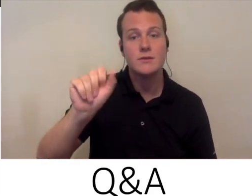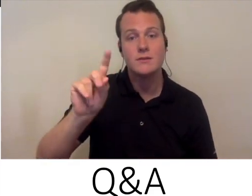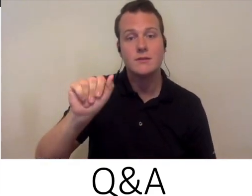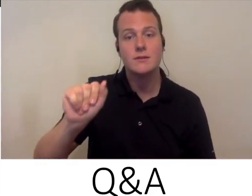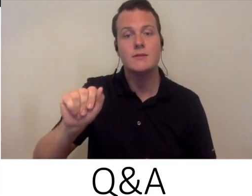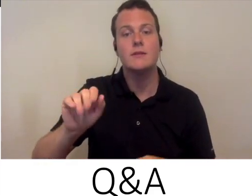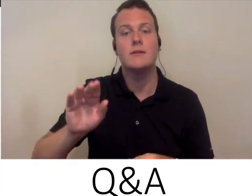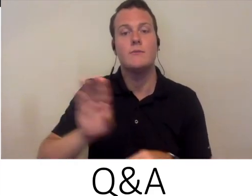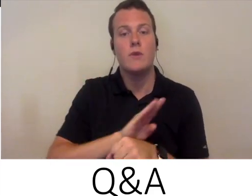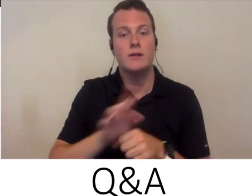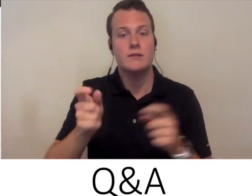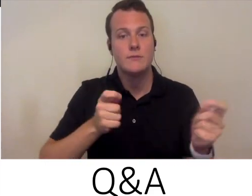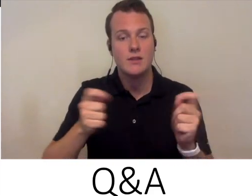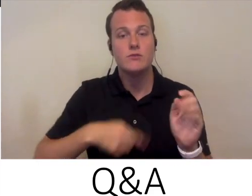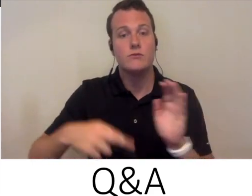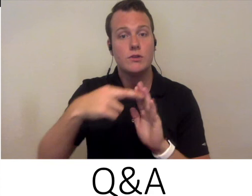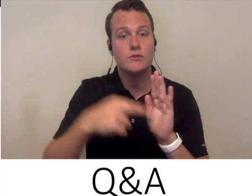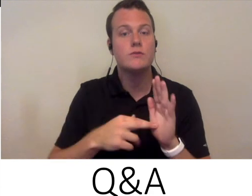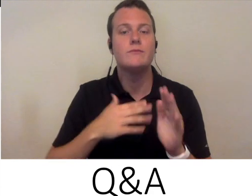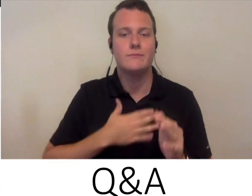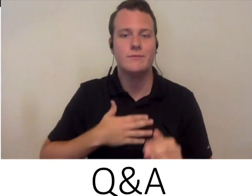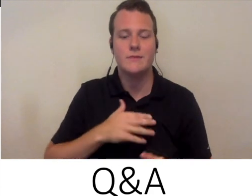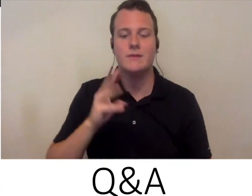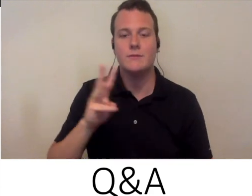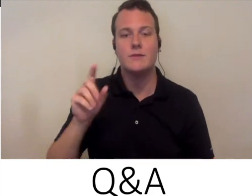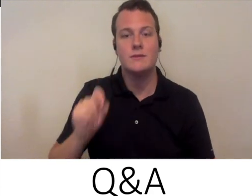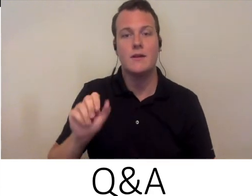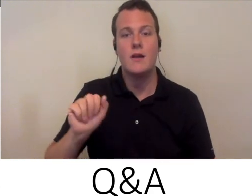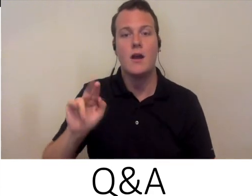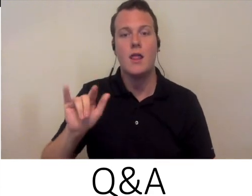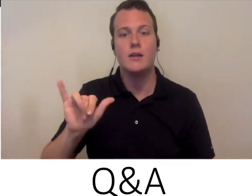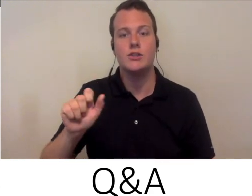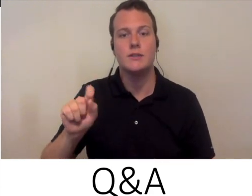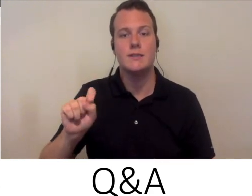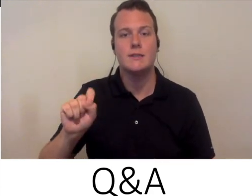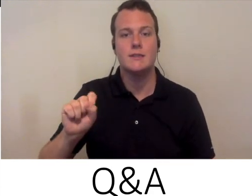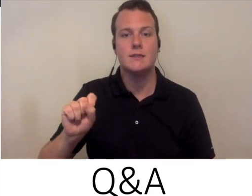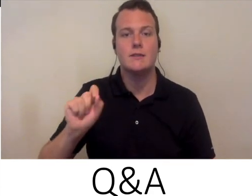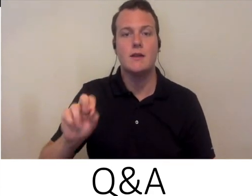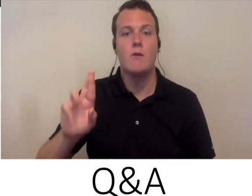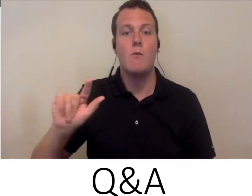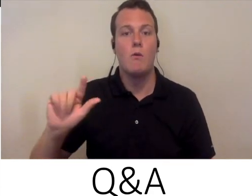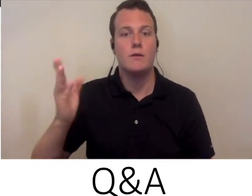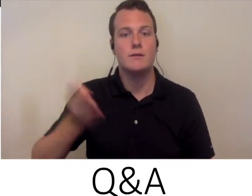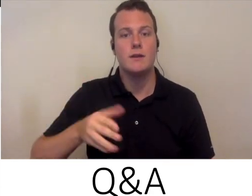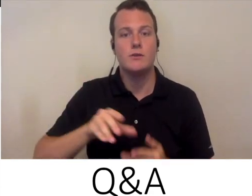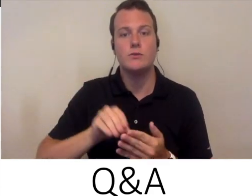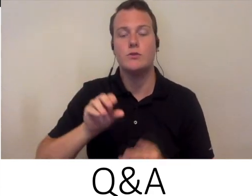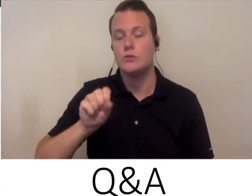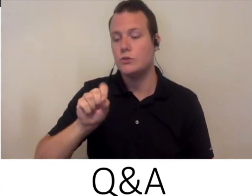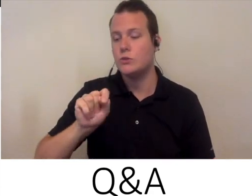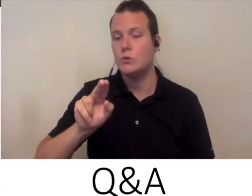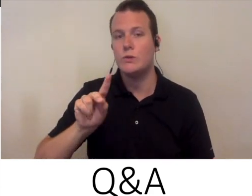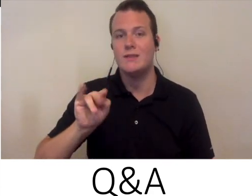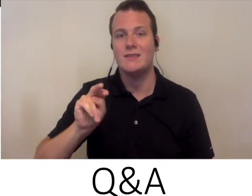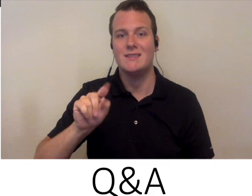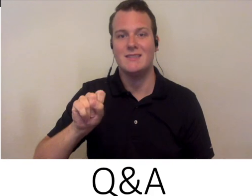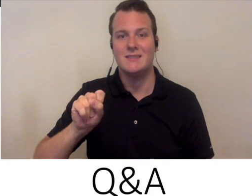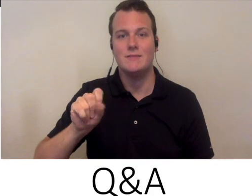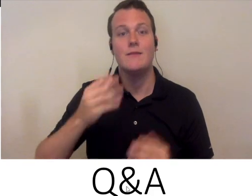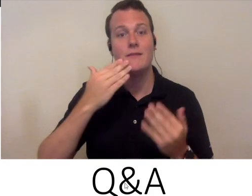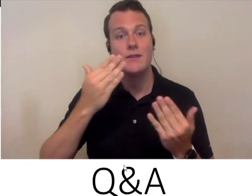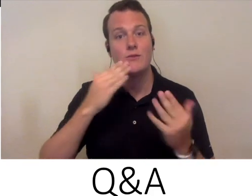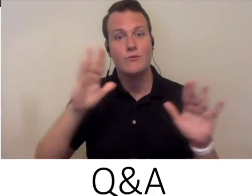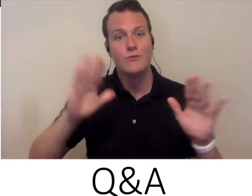to register, please visit www.audiologist.org/students. Thank you, everyone, and have a great evening.